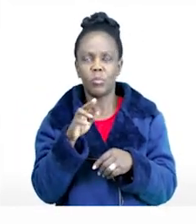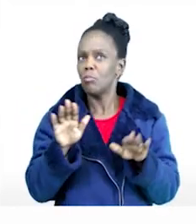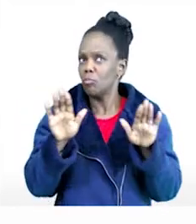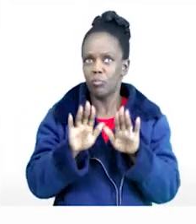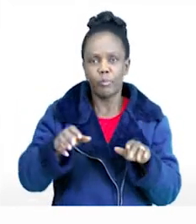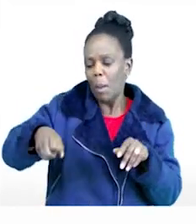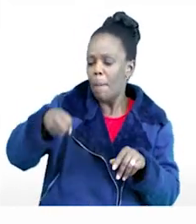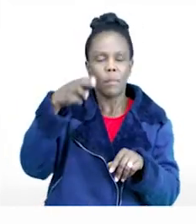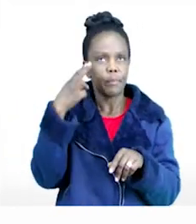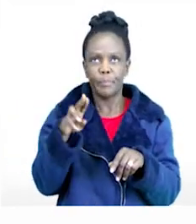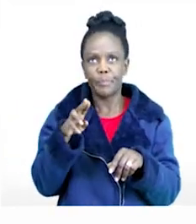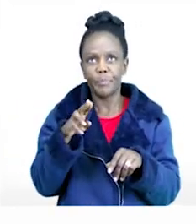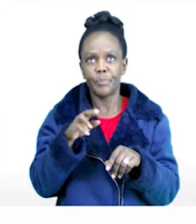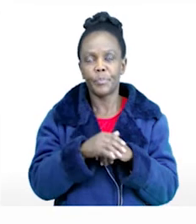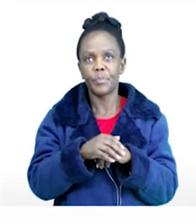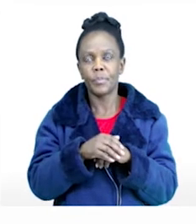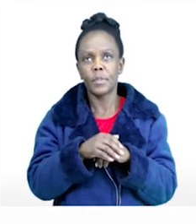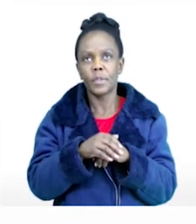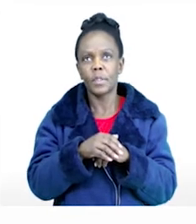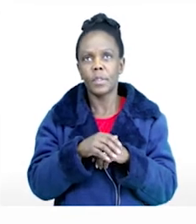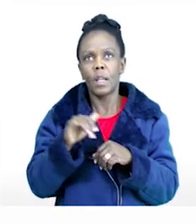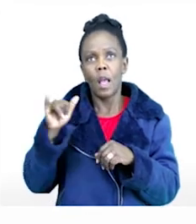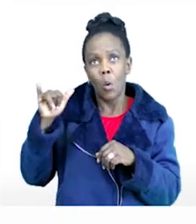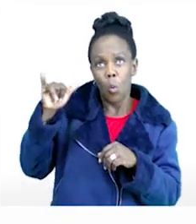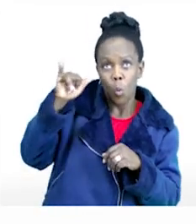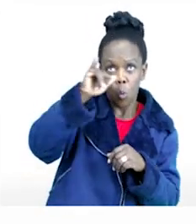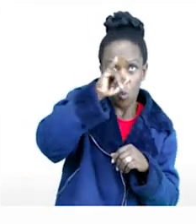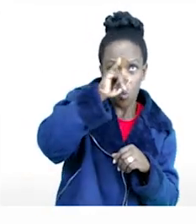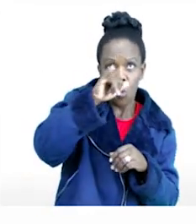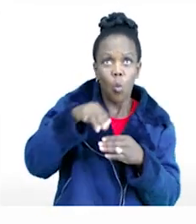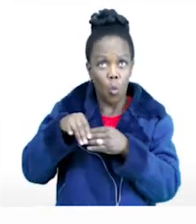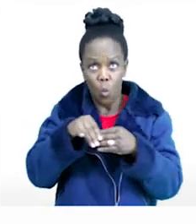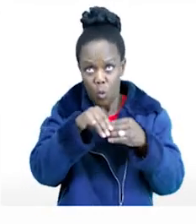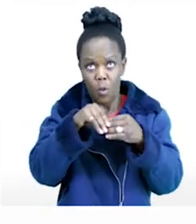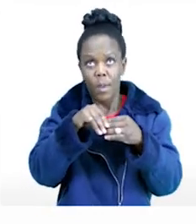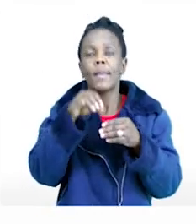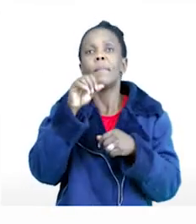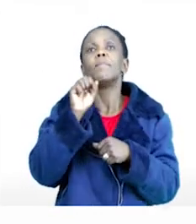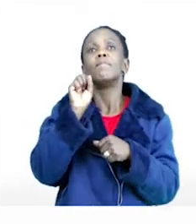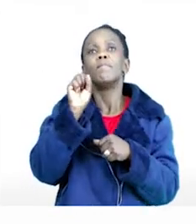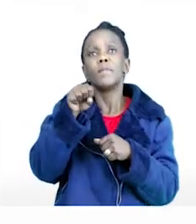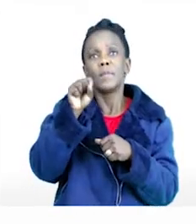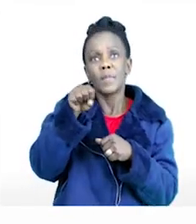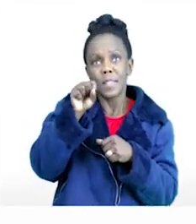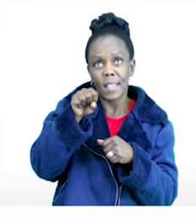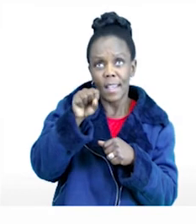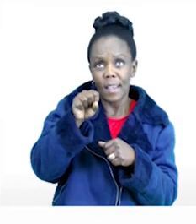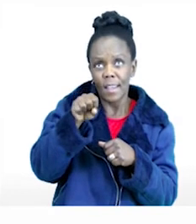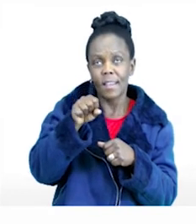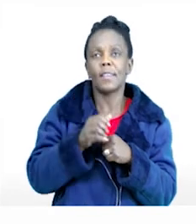bucket. How about an aeroplane to move from one city and go to another one?